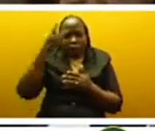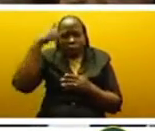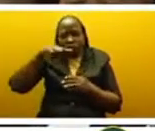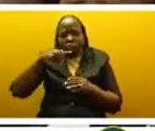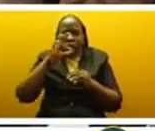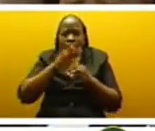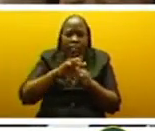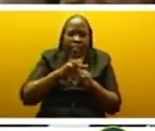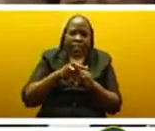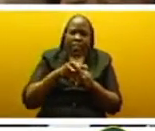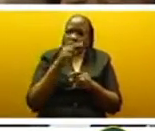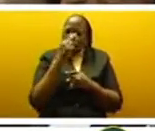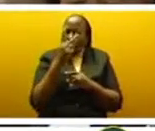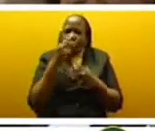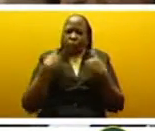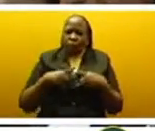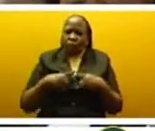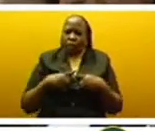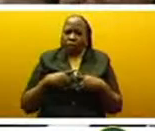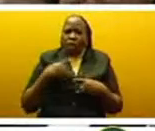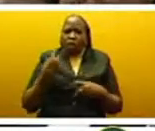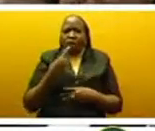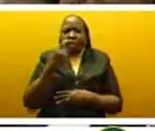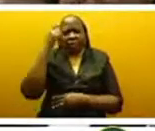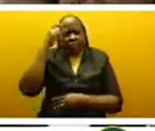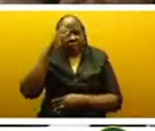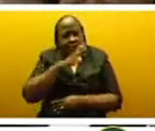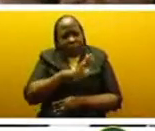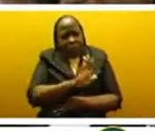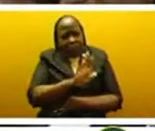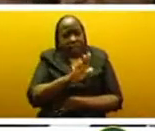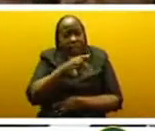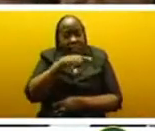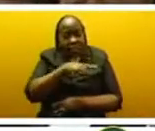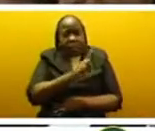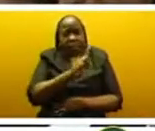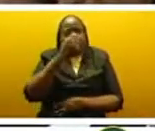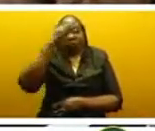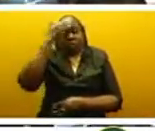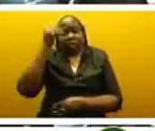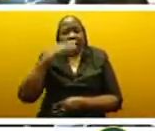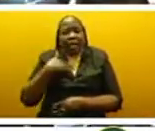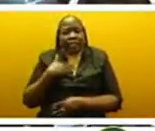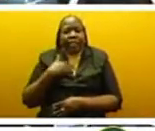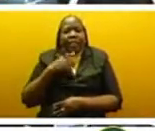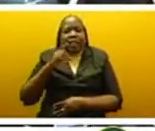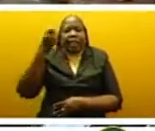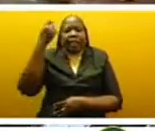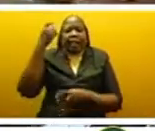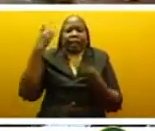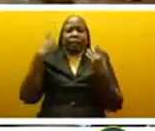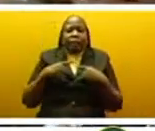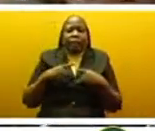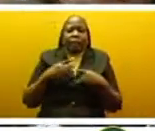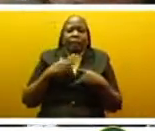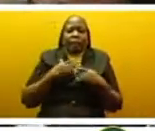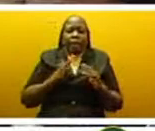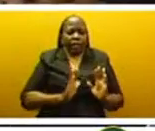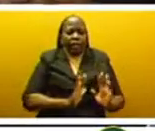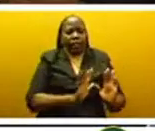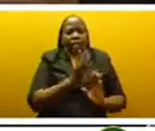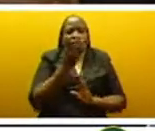just think about themselves. They forget us who are the voters. Thank you. And I donate my 4 minutes back to the